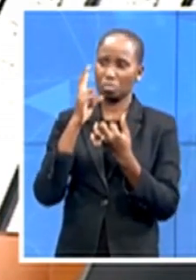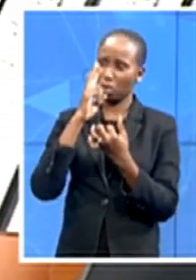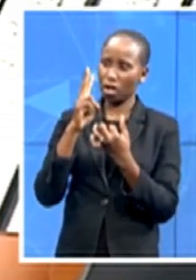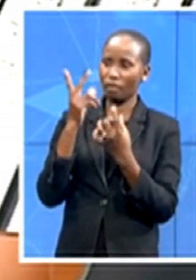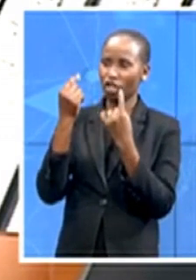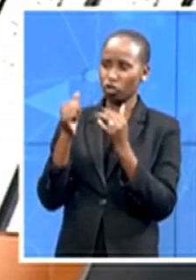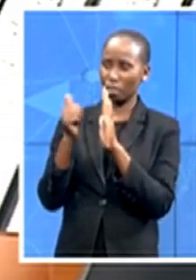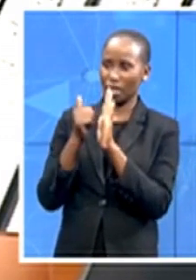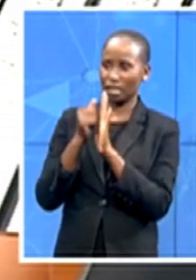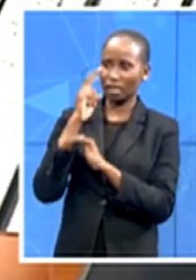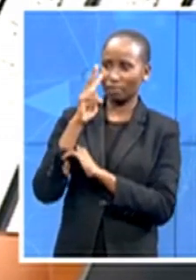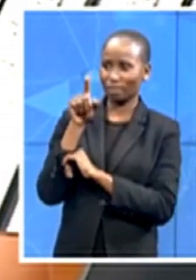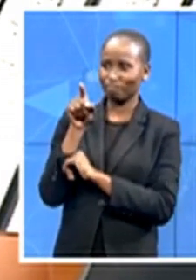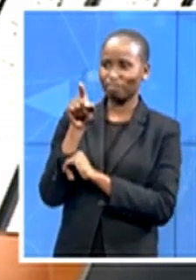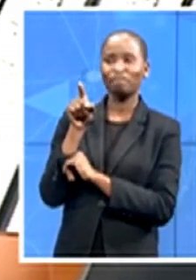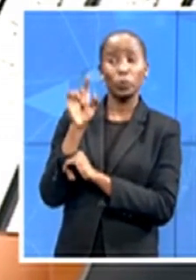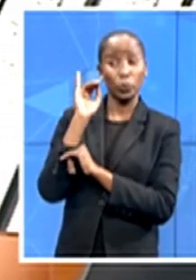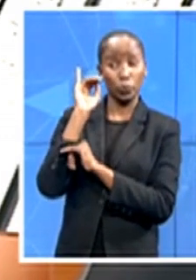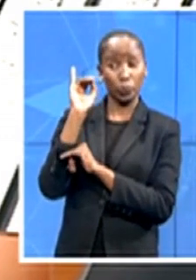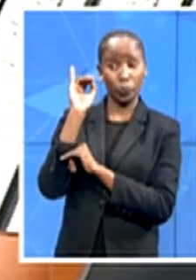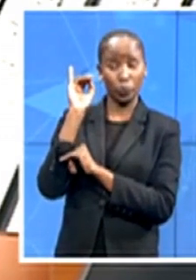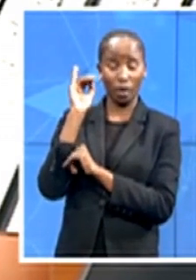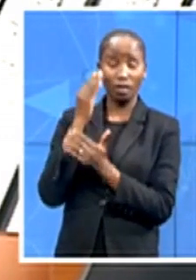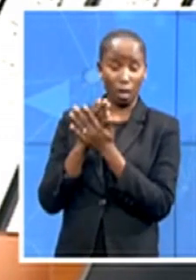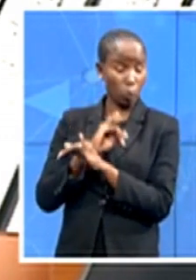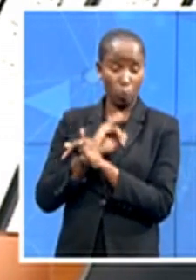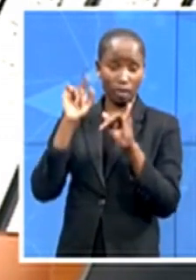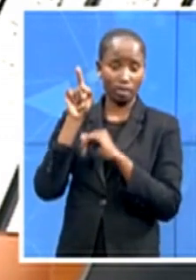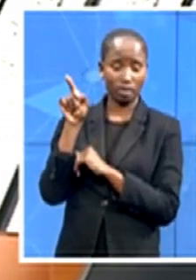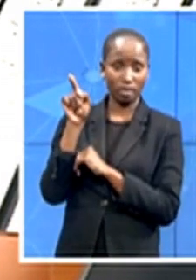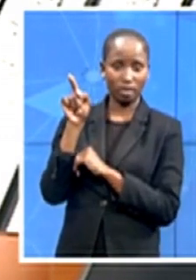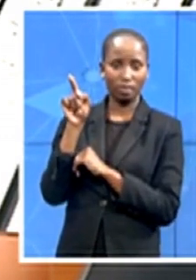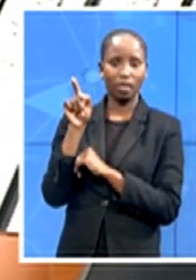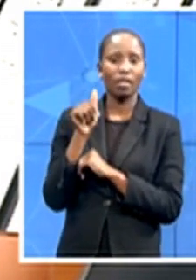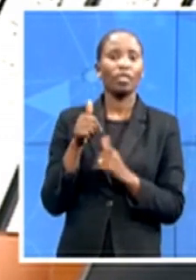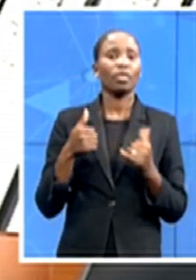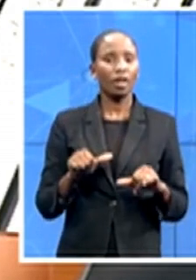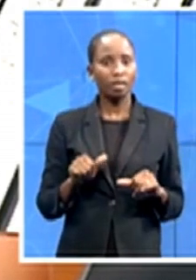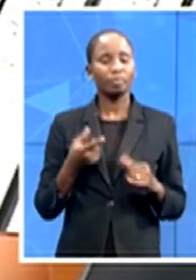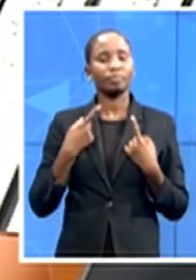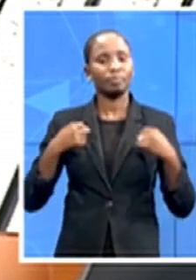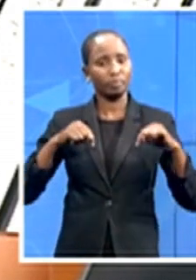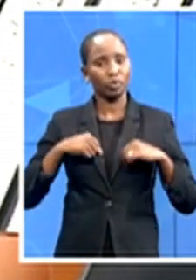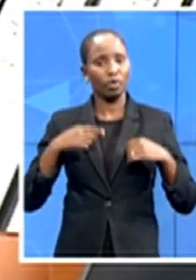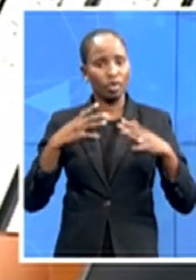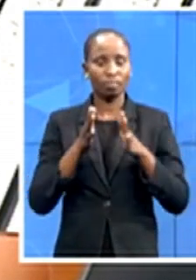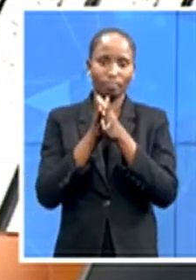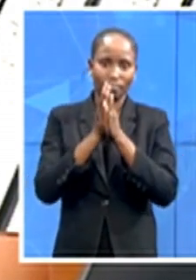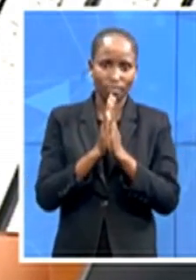horrific. And it is then that we urged that he should appoint Mr. Pravin Gordhan